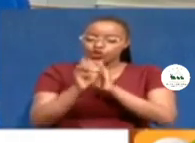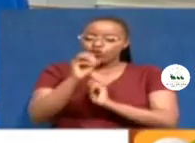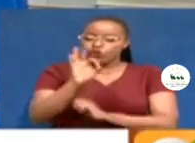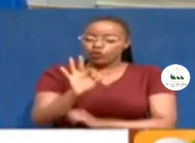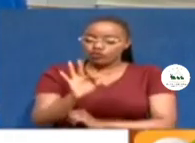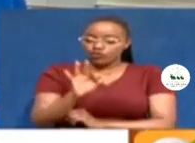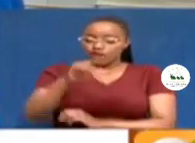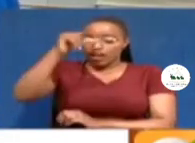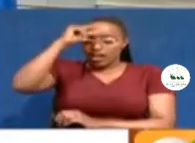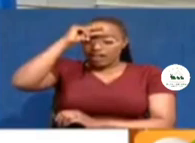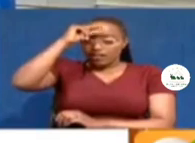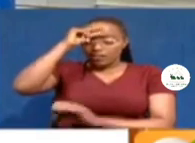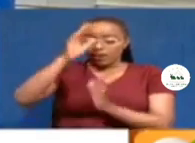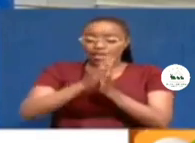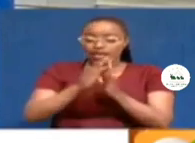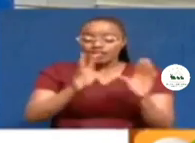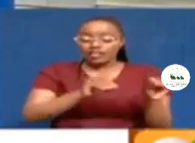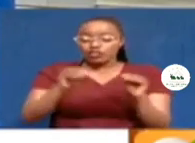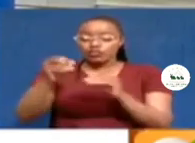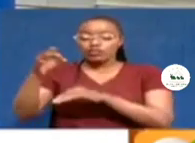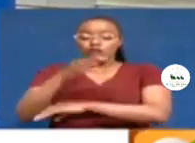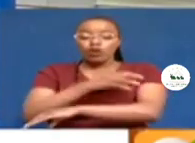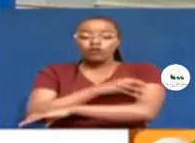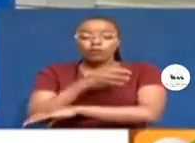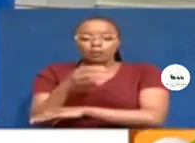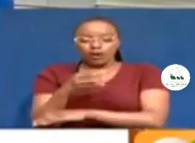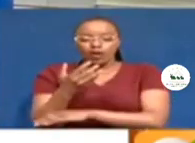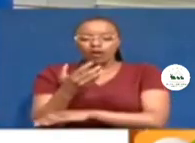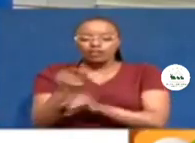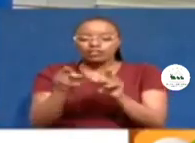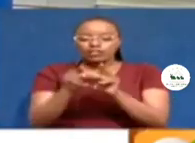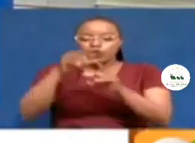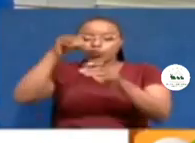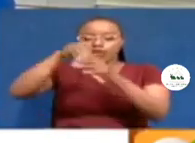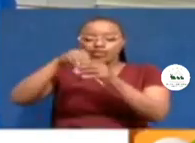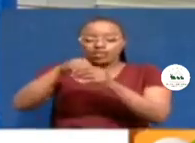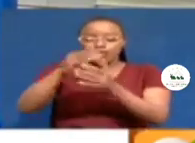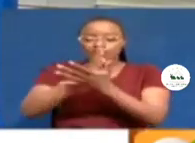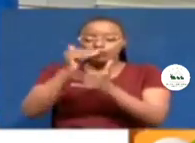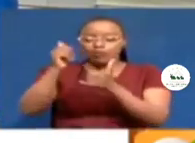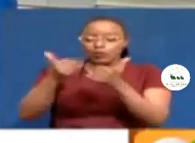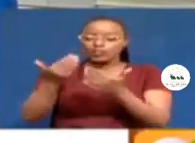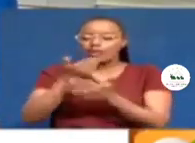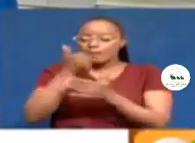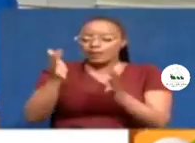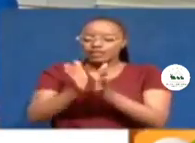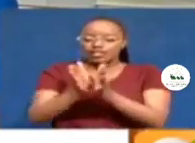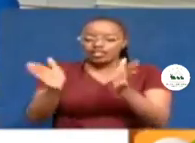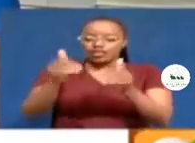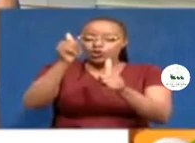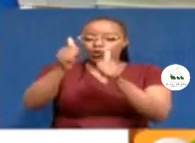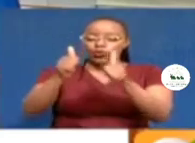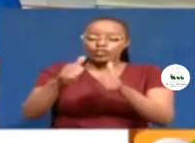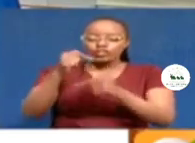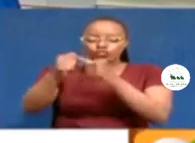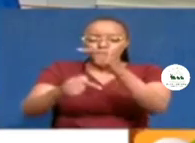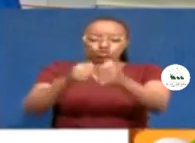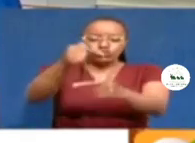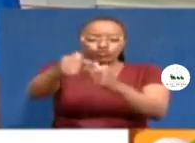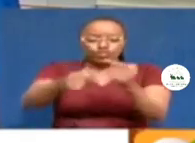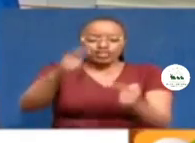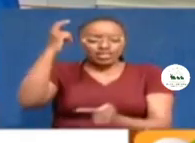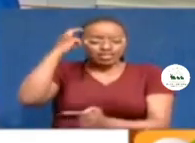of government and transfer of power. We need something much broader that keeps us